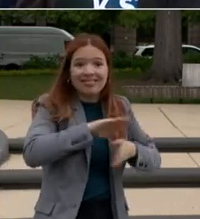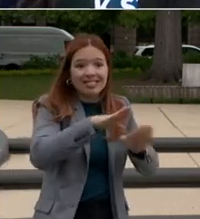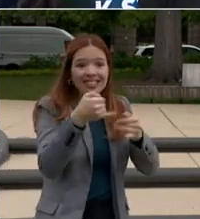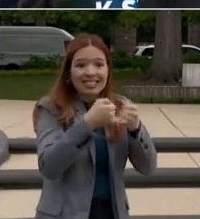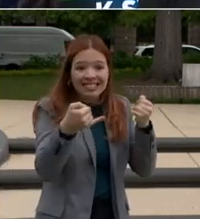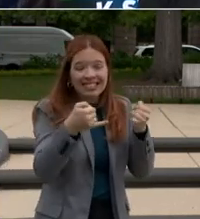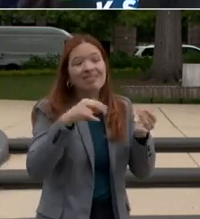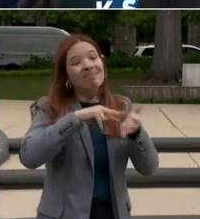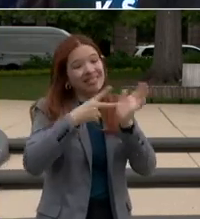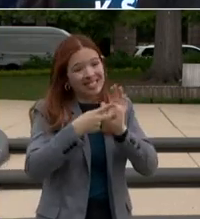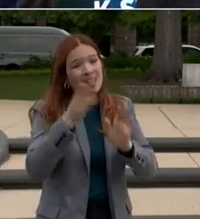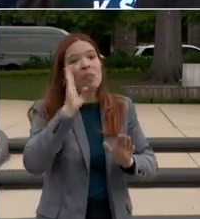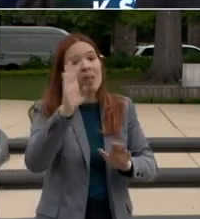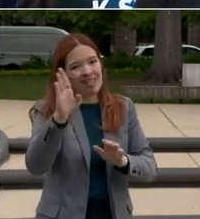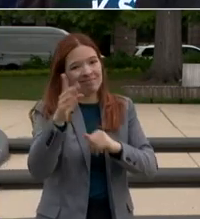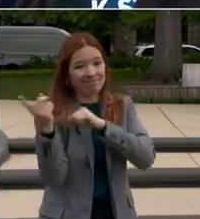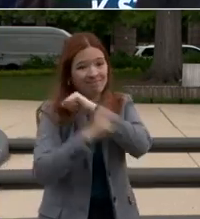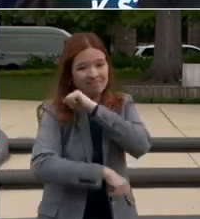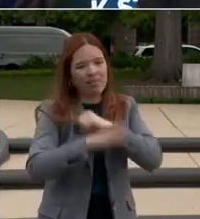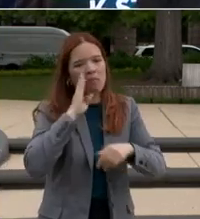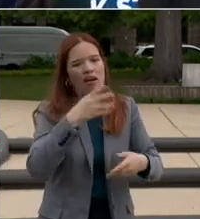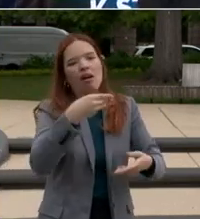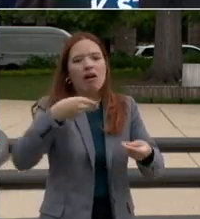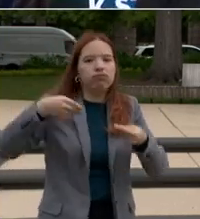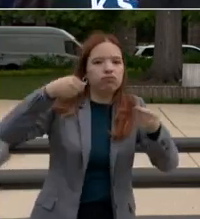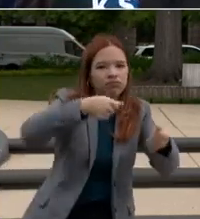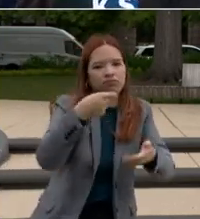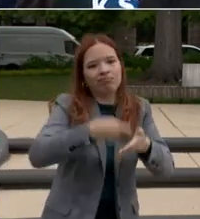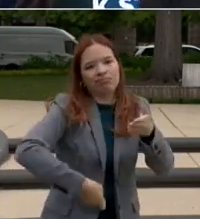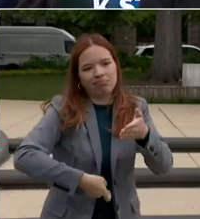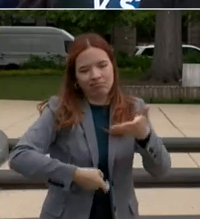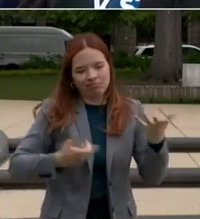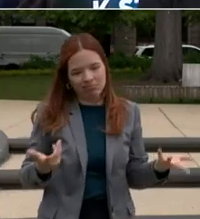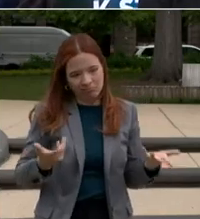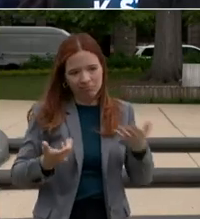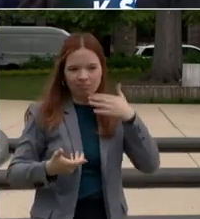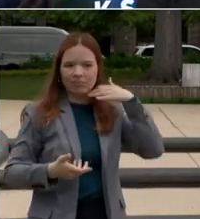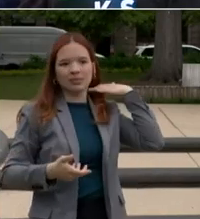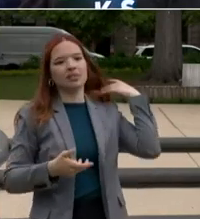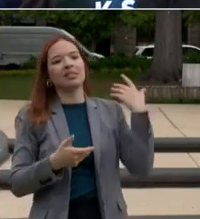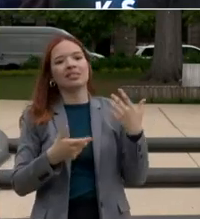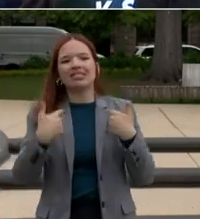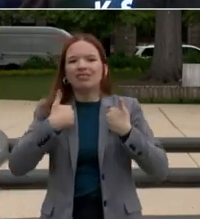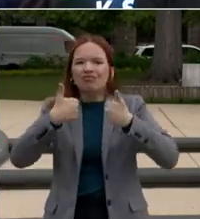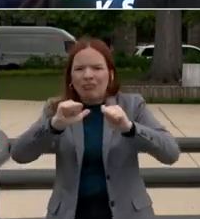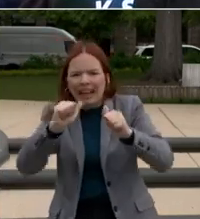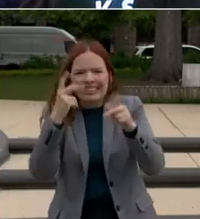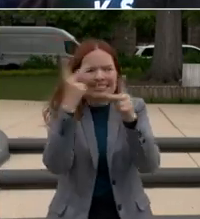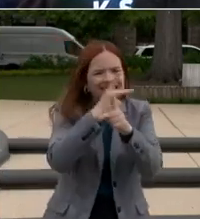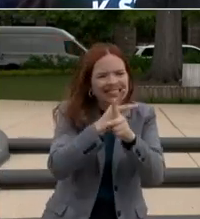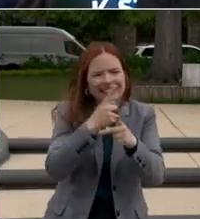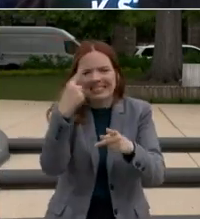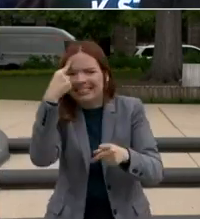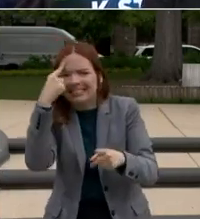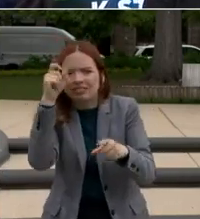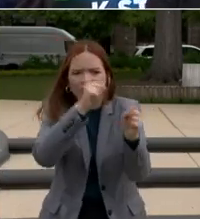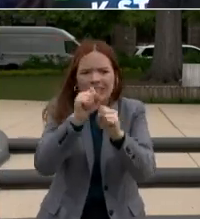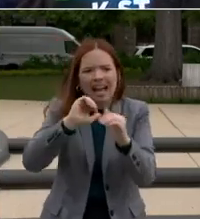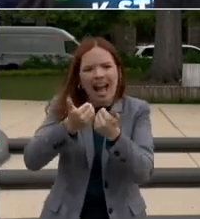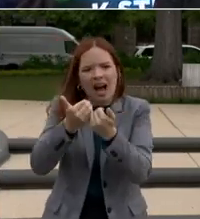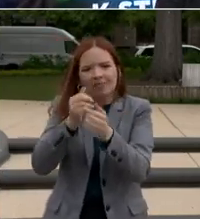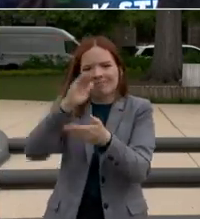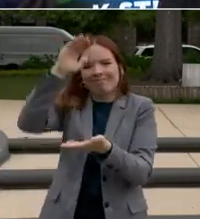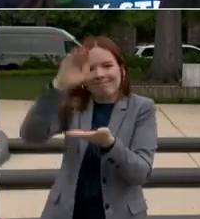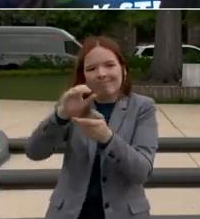pay us back. So we're working a lot of different proposals and projects in ways that we can help to mitigate the impact and speed up the construction